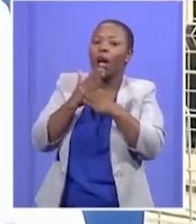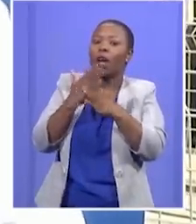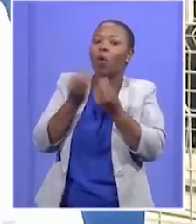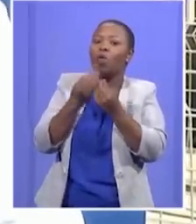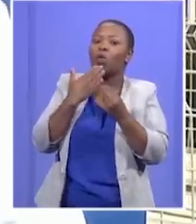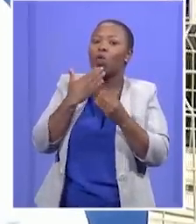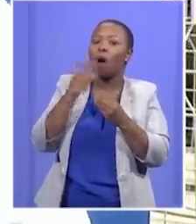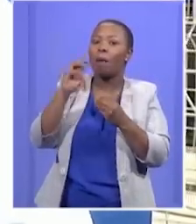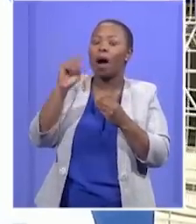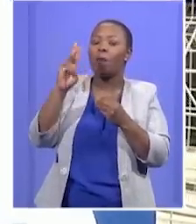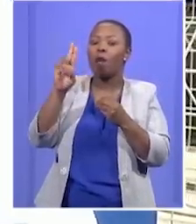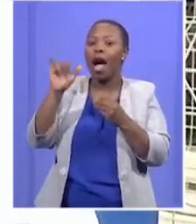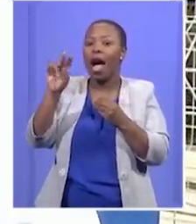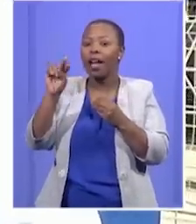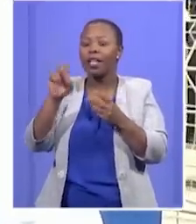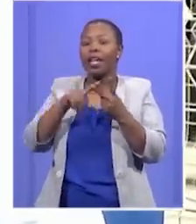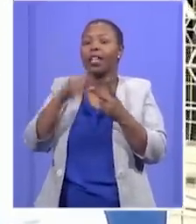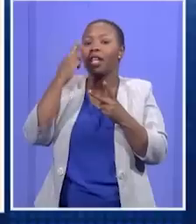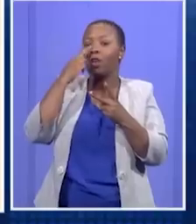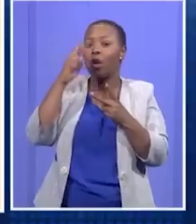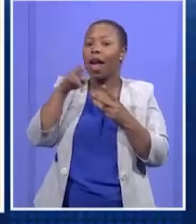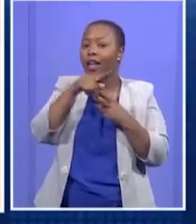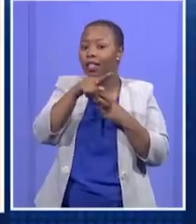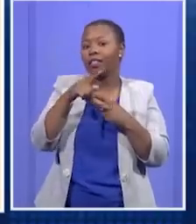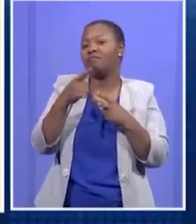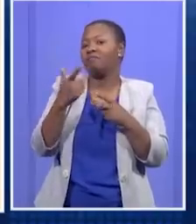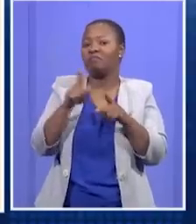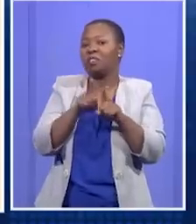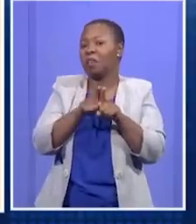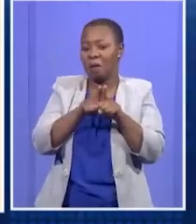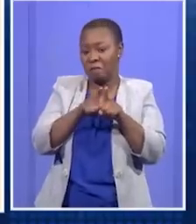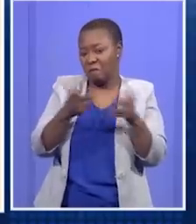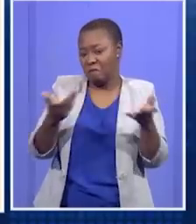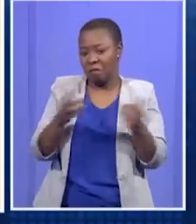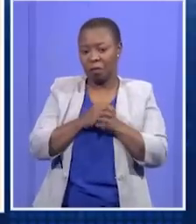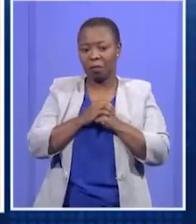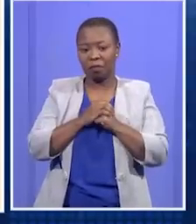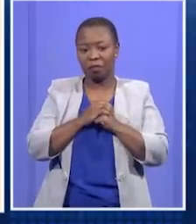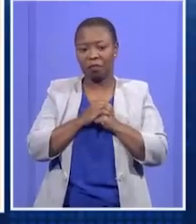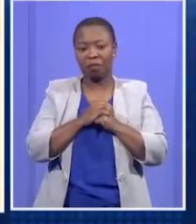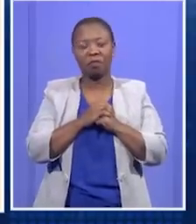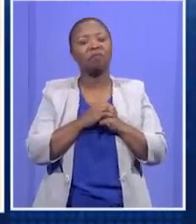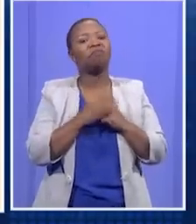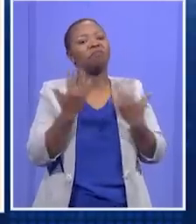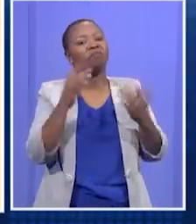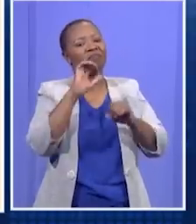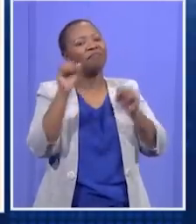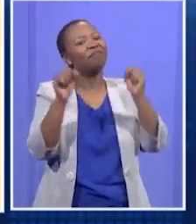or what Ronald's people may also be making. Well, moving towards closure,